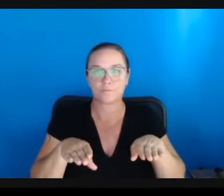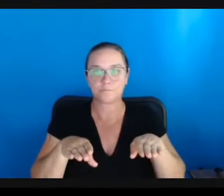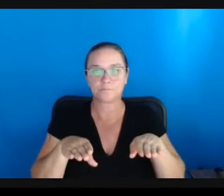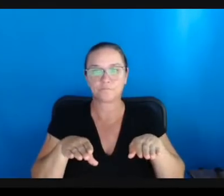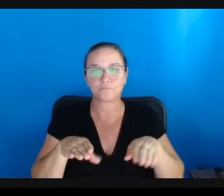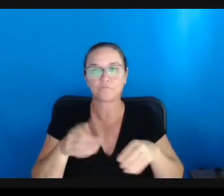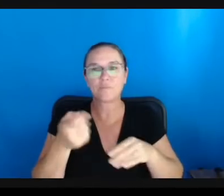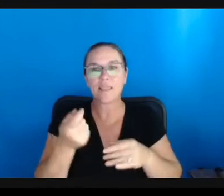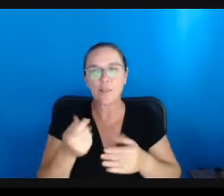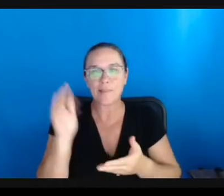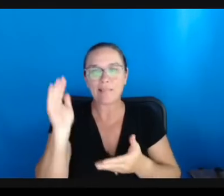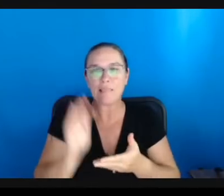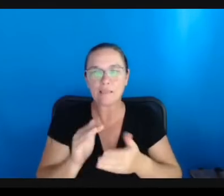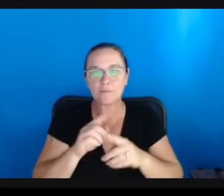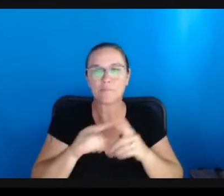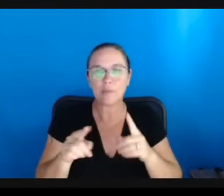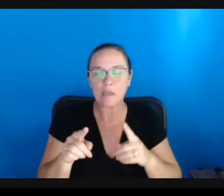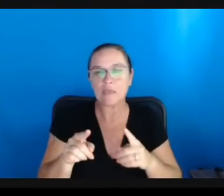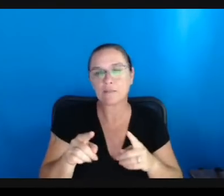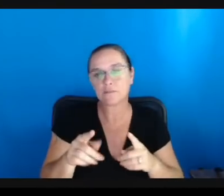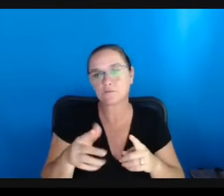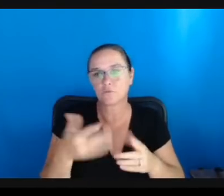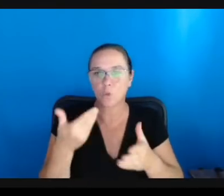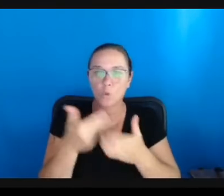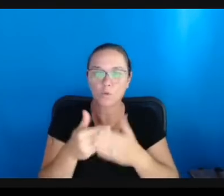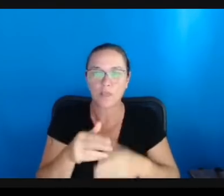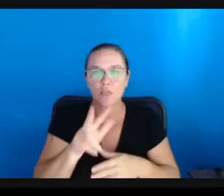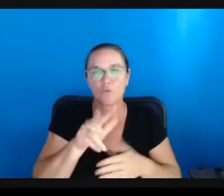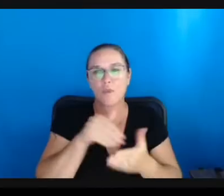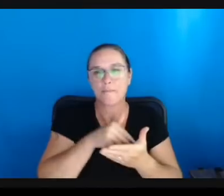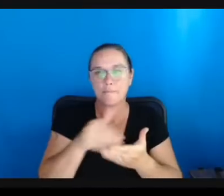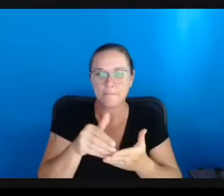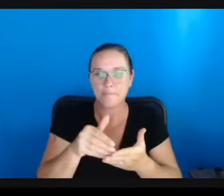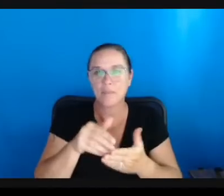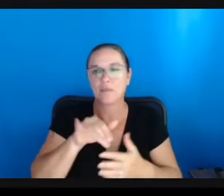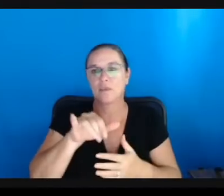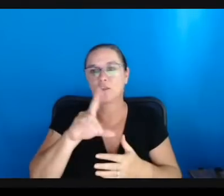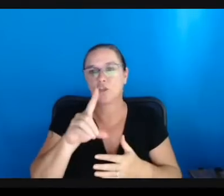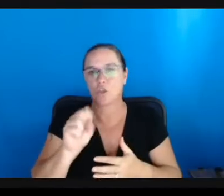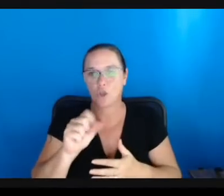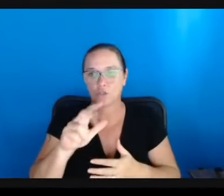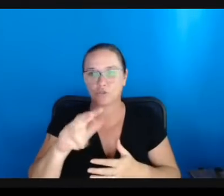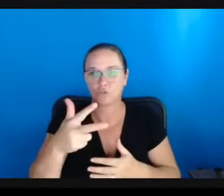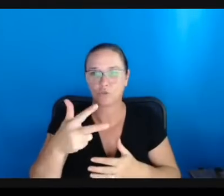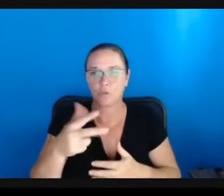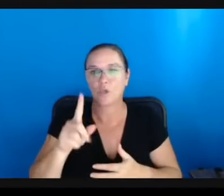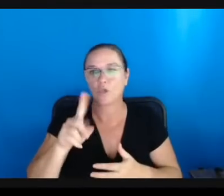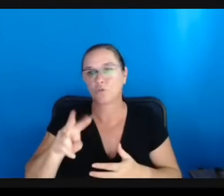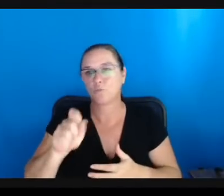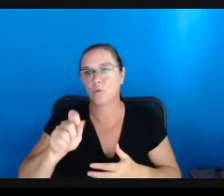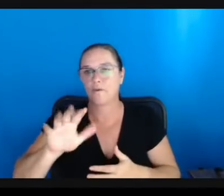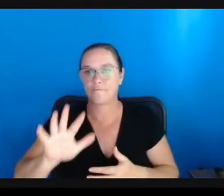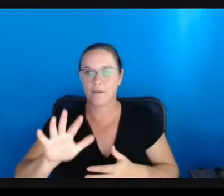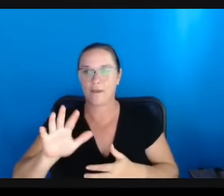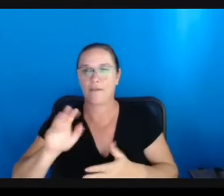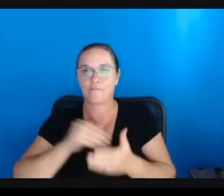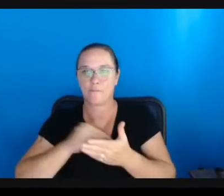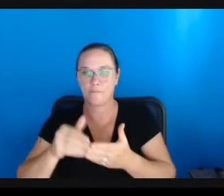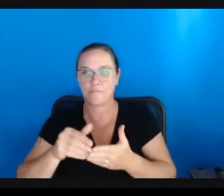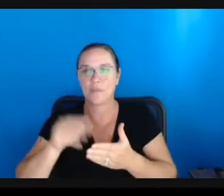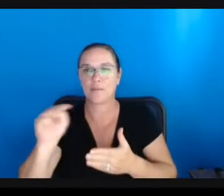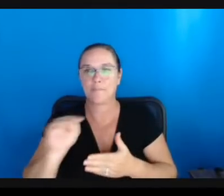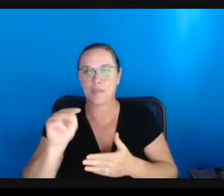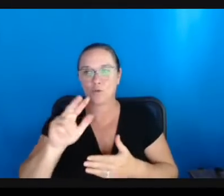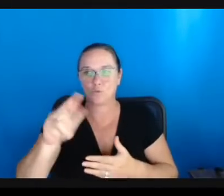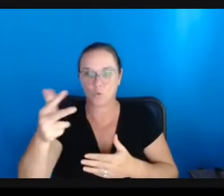little bit less, but similarly, about 3 million cubic yards, 2.5 million cubic meters of lava came out during that sustained